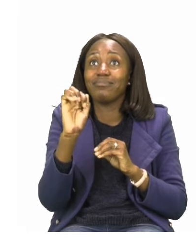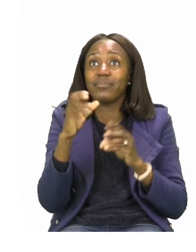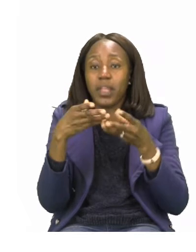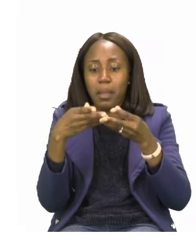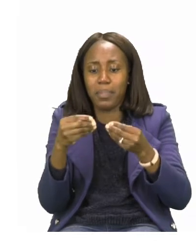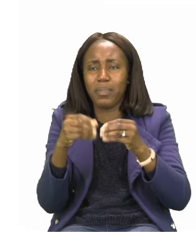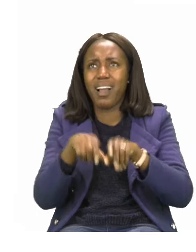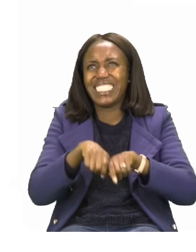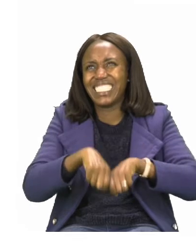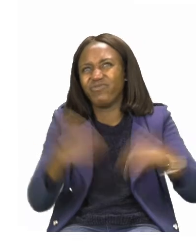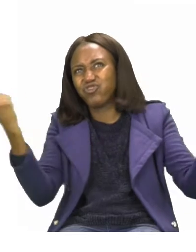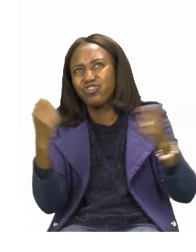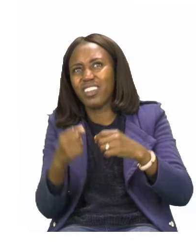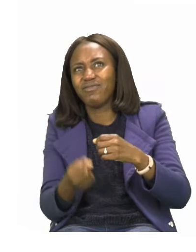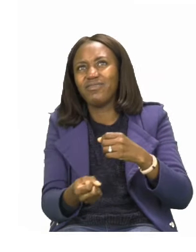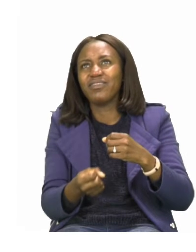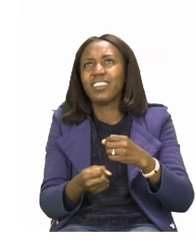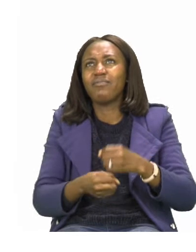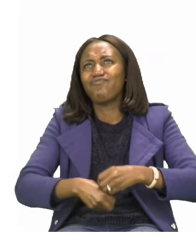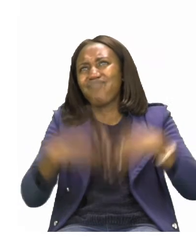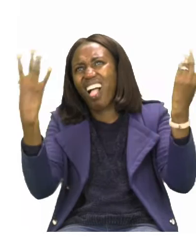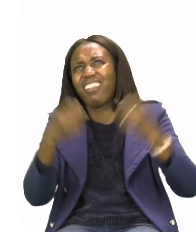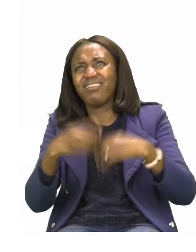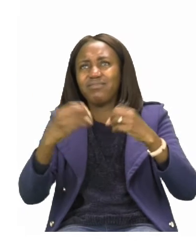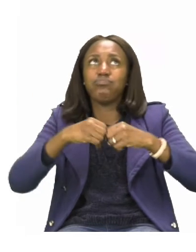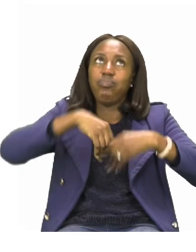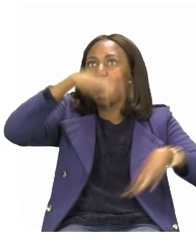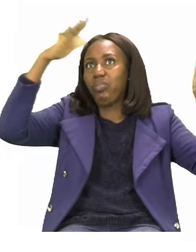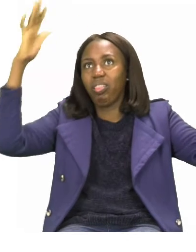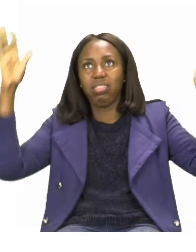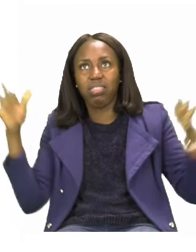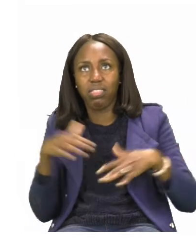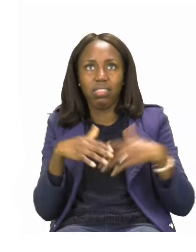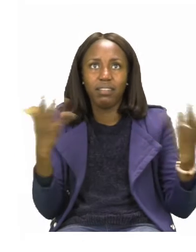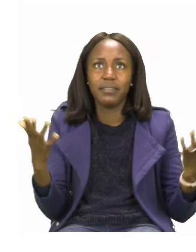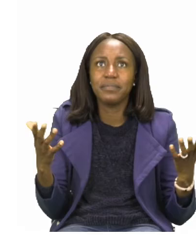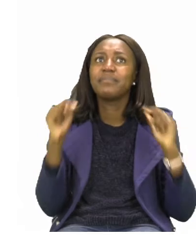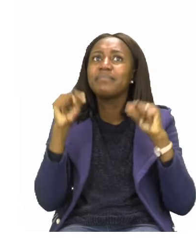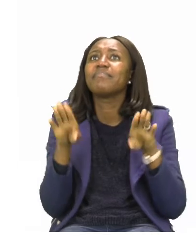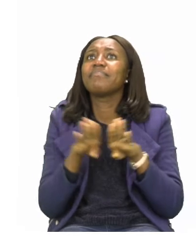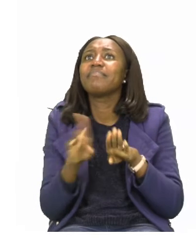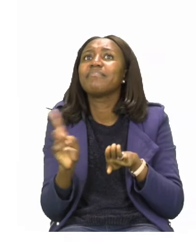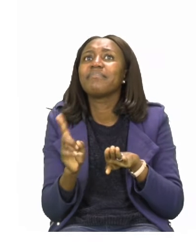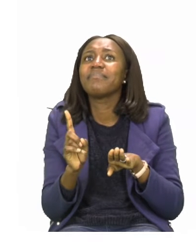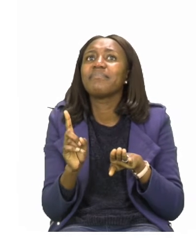and the stuffing is coming out. what will you do?